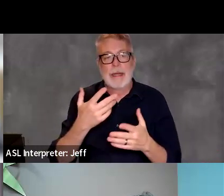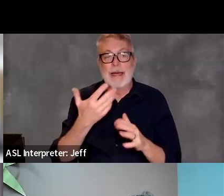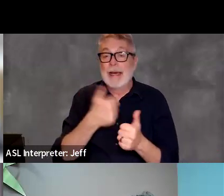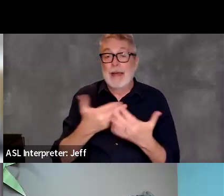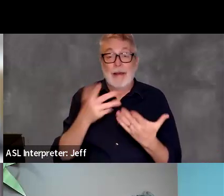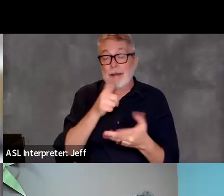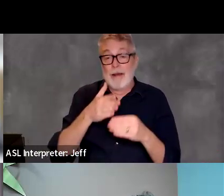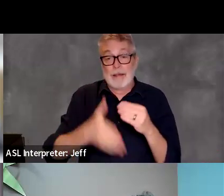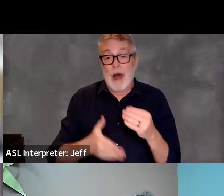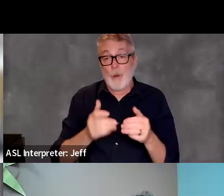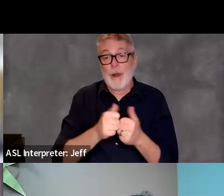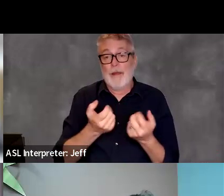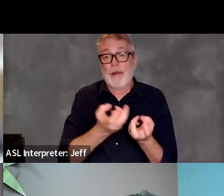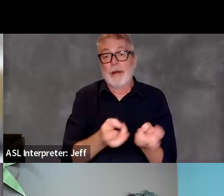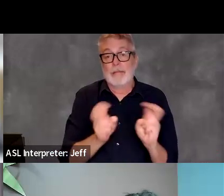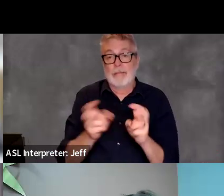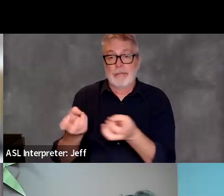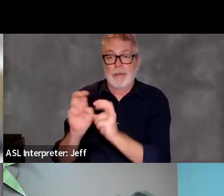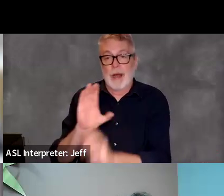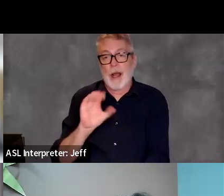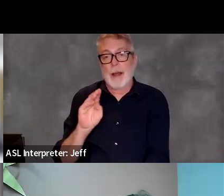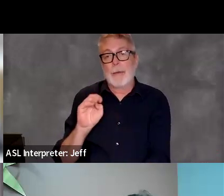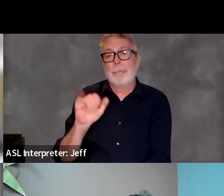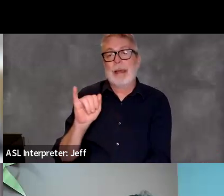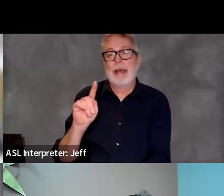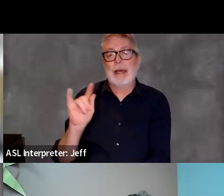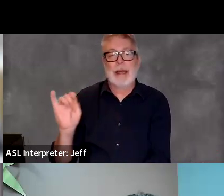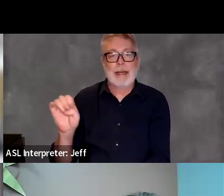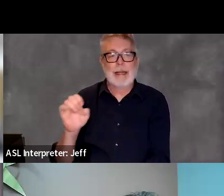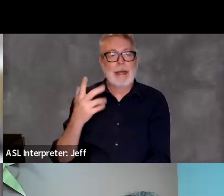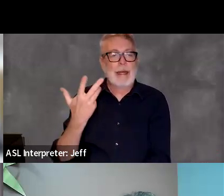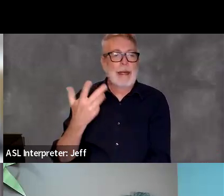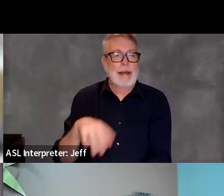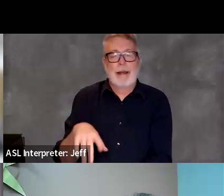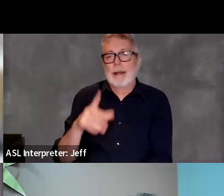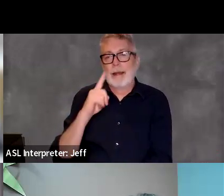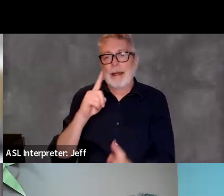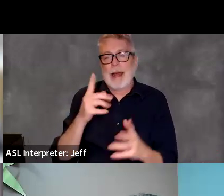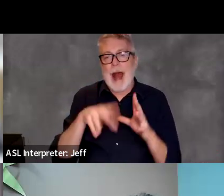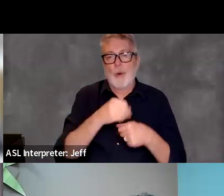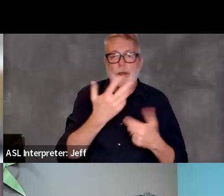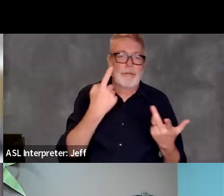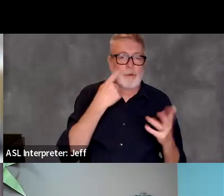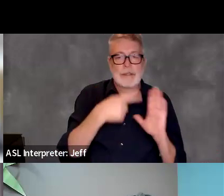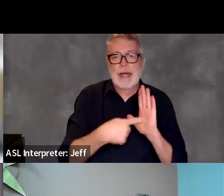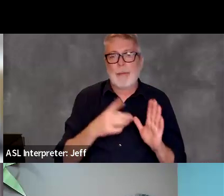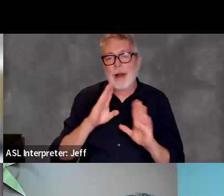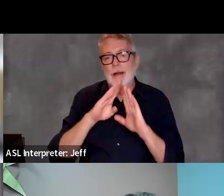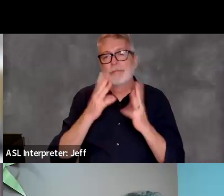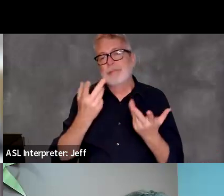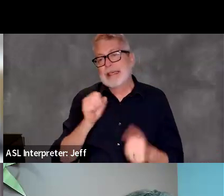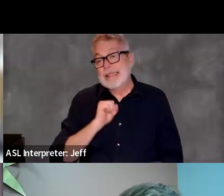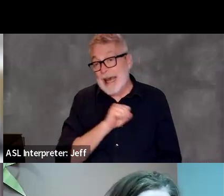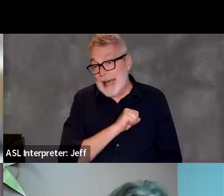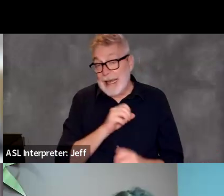of committee in the second chamber, so if it's a House bill getting out of the Senate committee, if it's